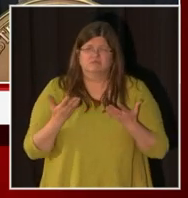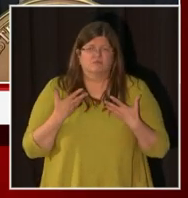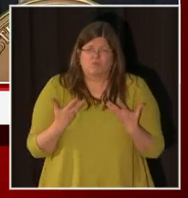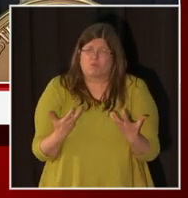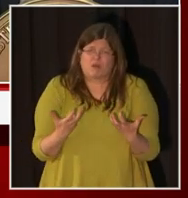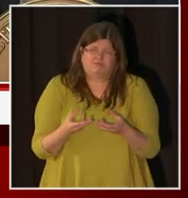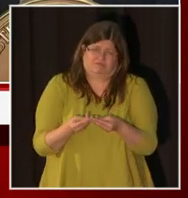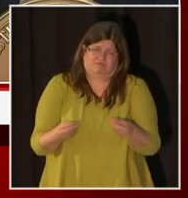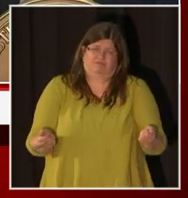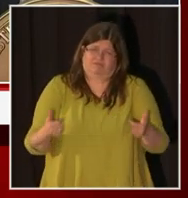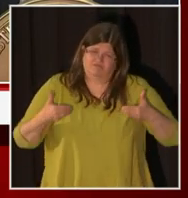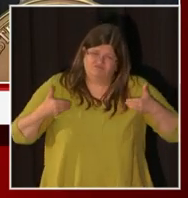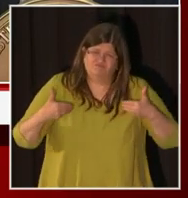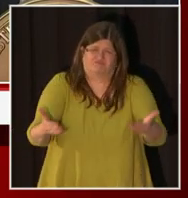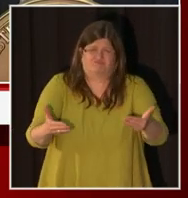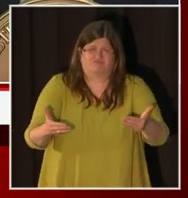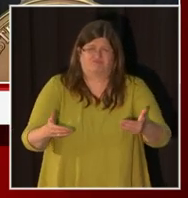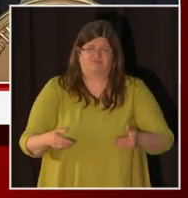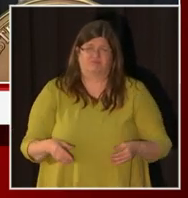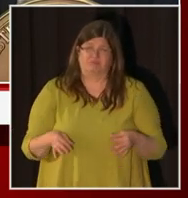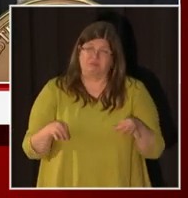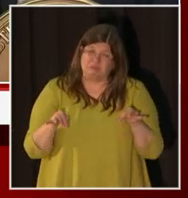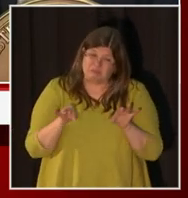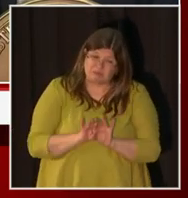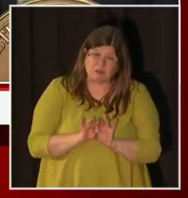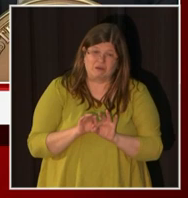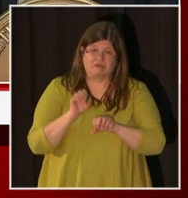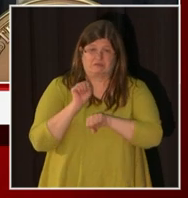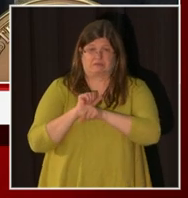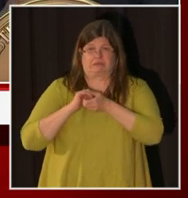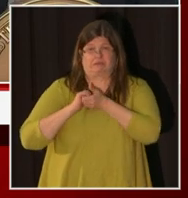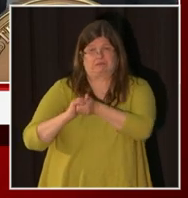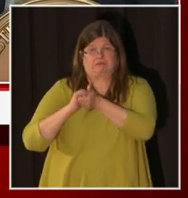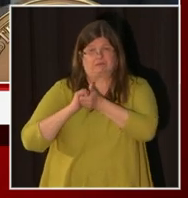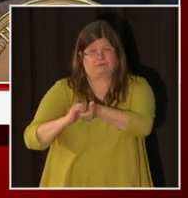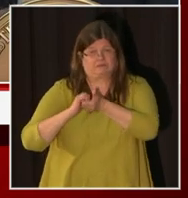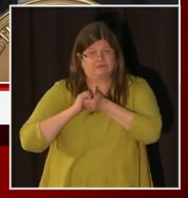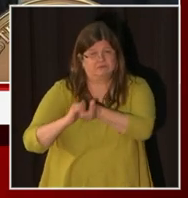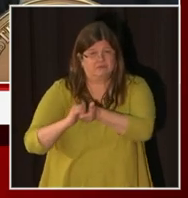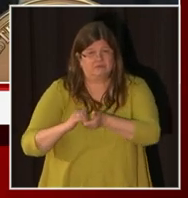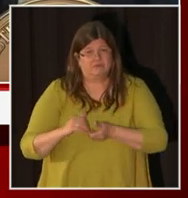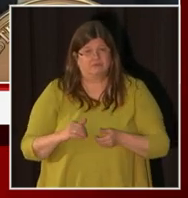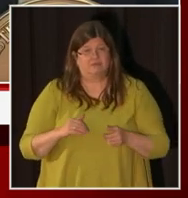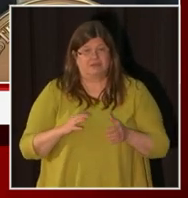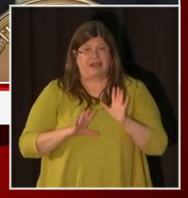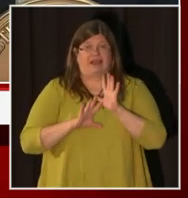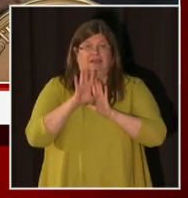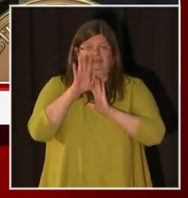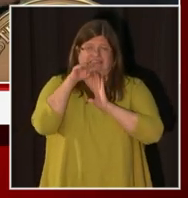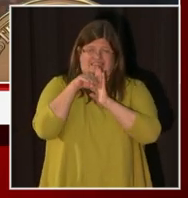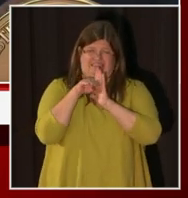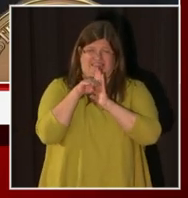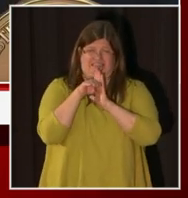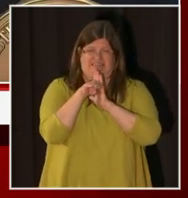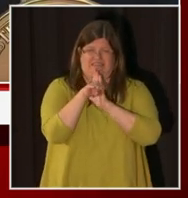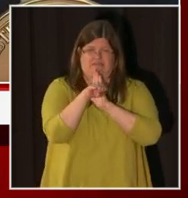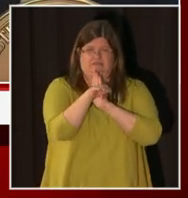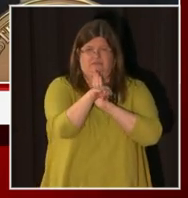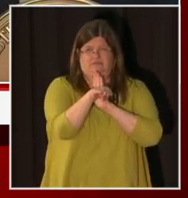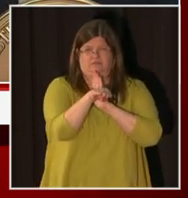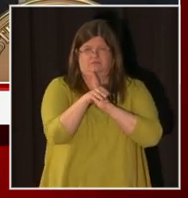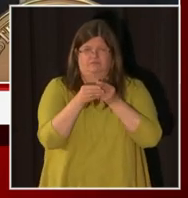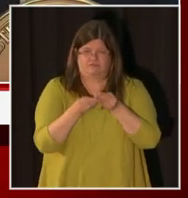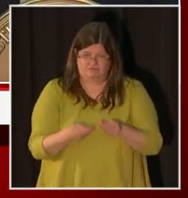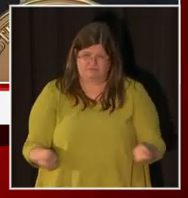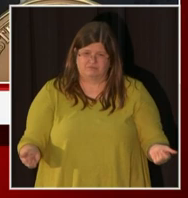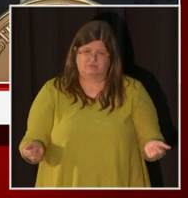working together to flatten the curve. I just commented to my team before we came in here, as I was coming